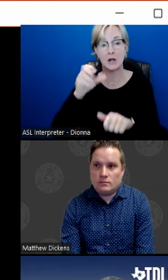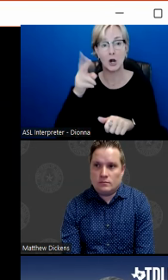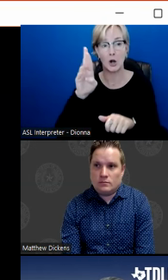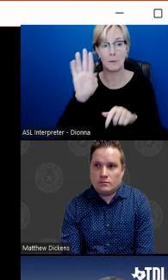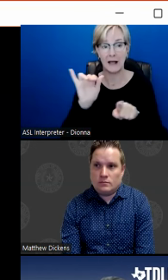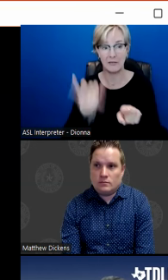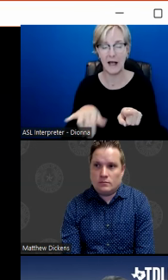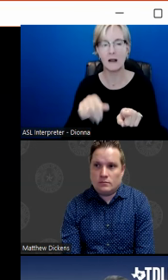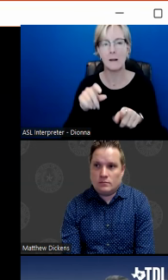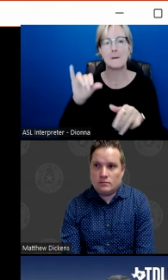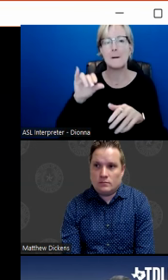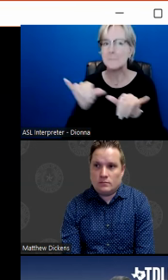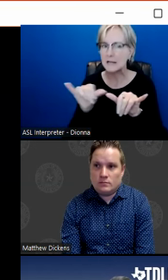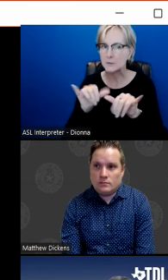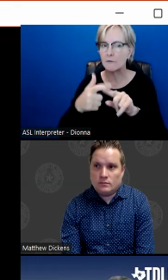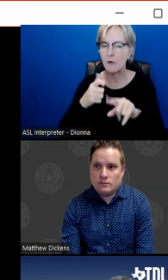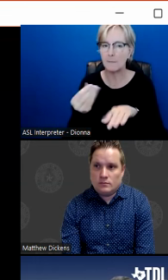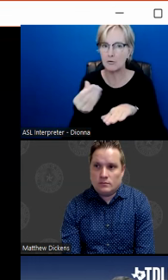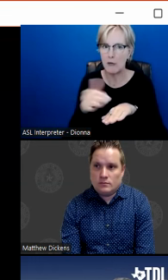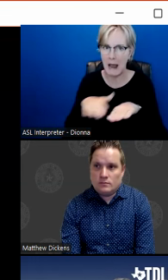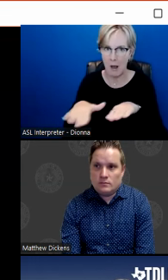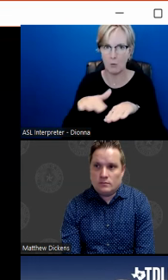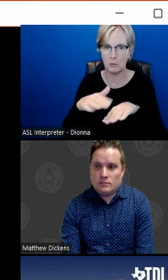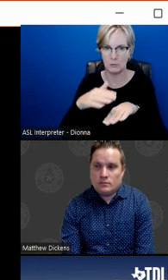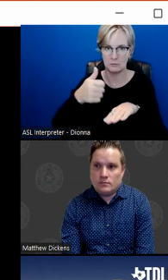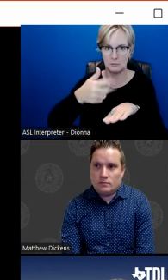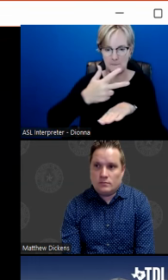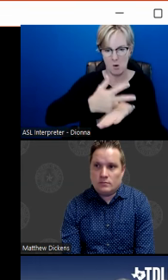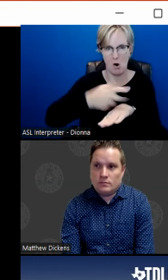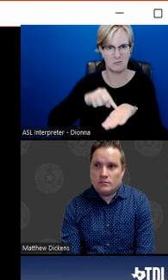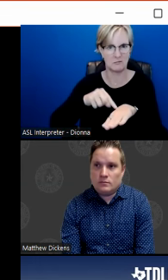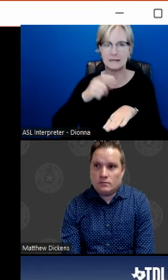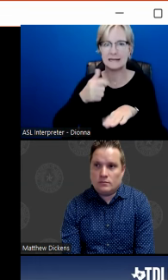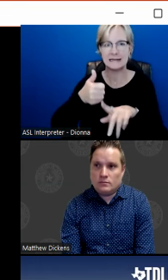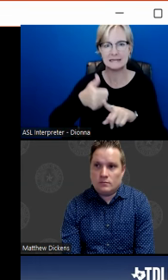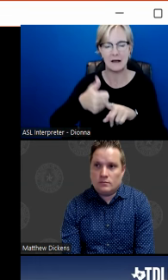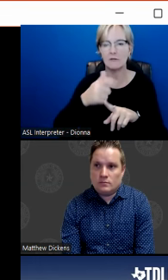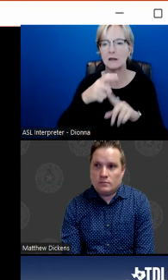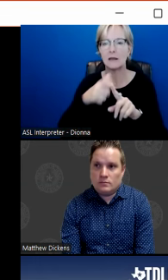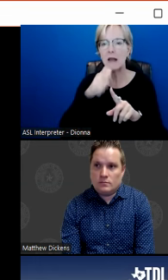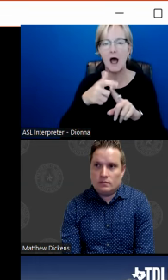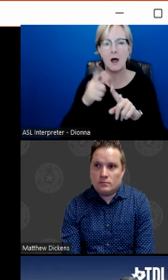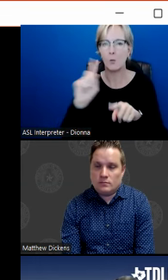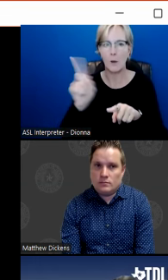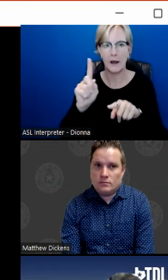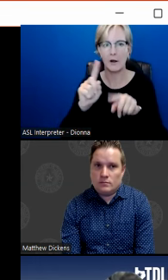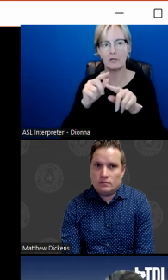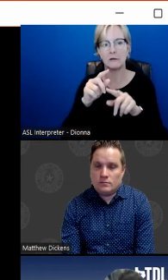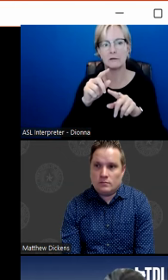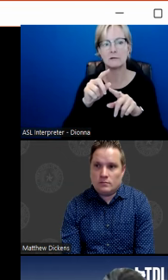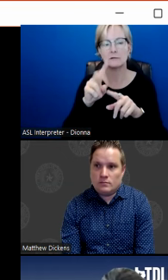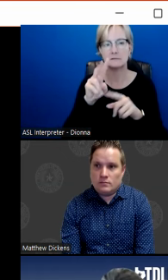measurement should be taken from the ground surface of the parking itself, not from where the ground surface of the sign is located.